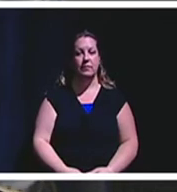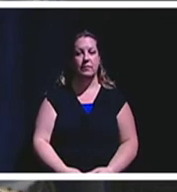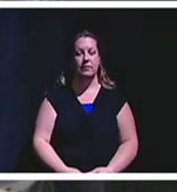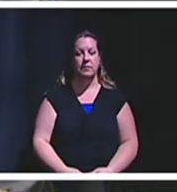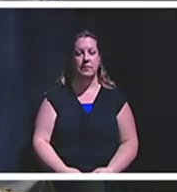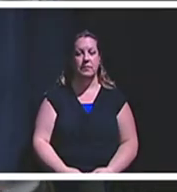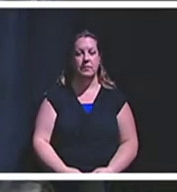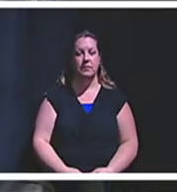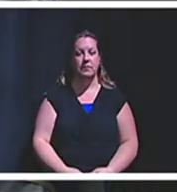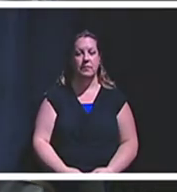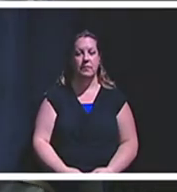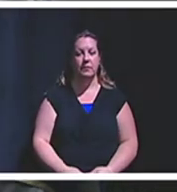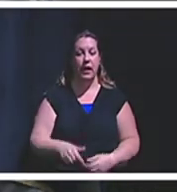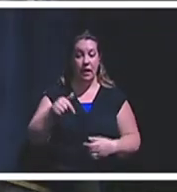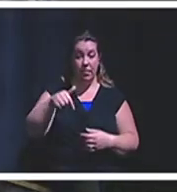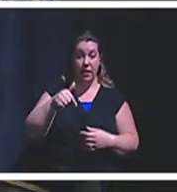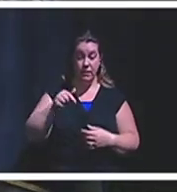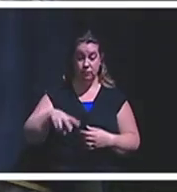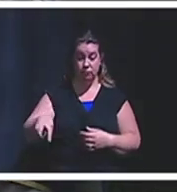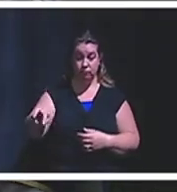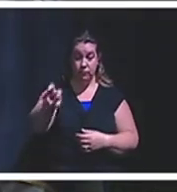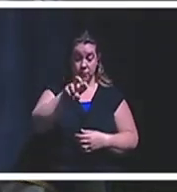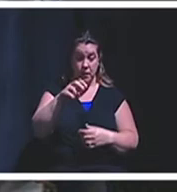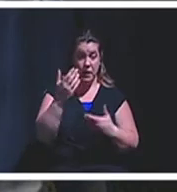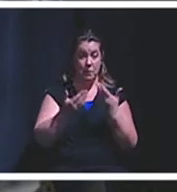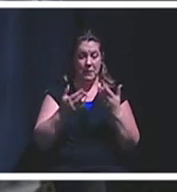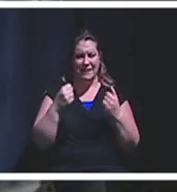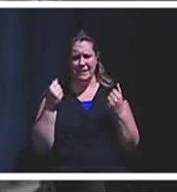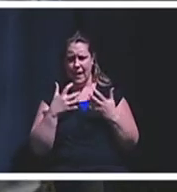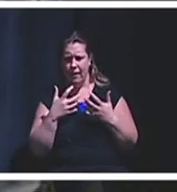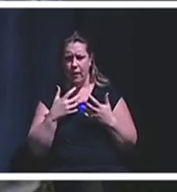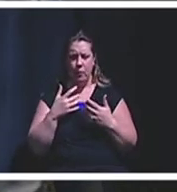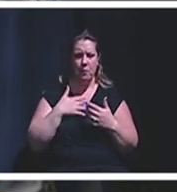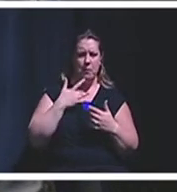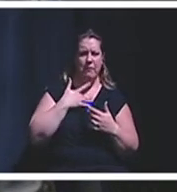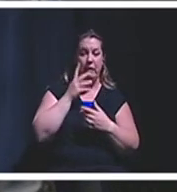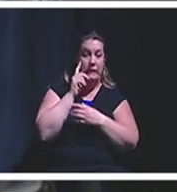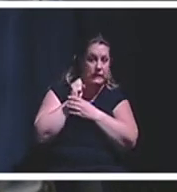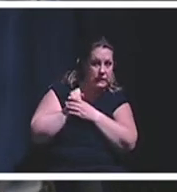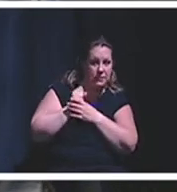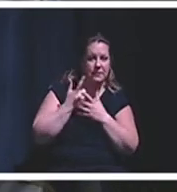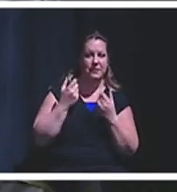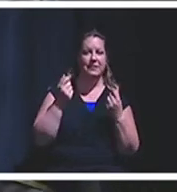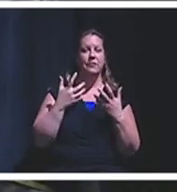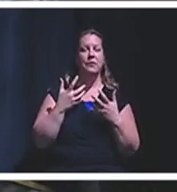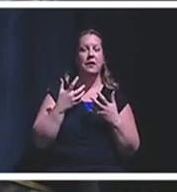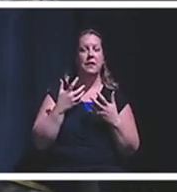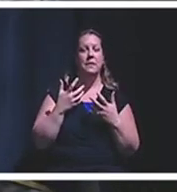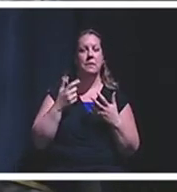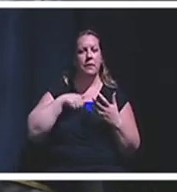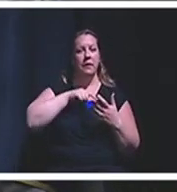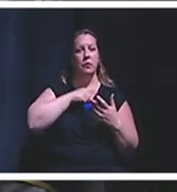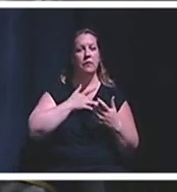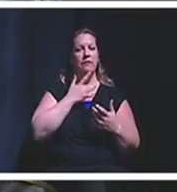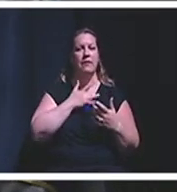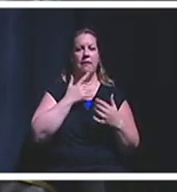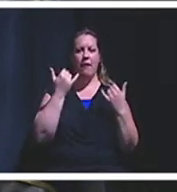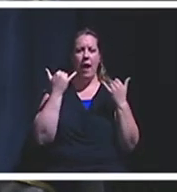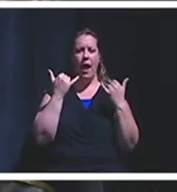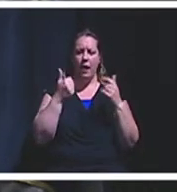or intimidating when you first came to NSU, we feel you have now a